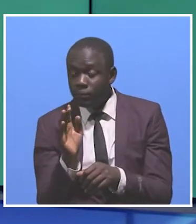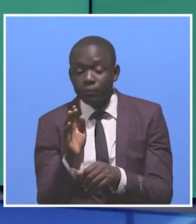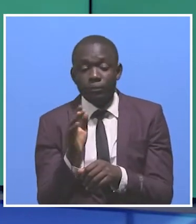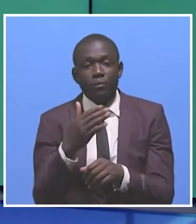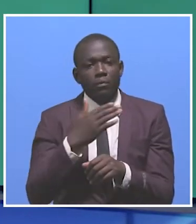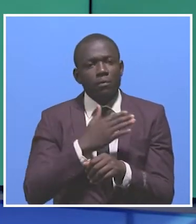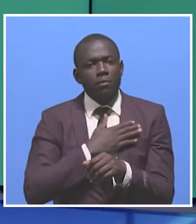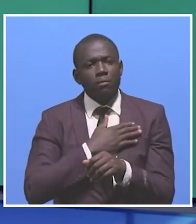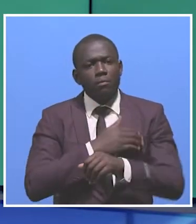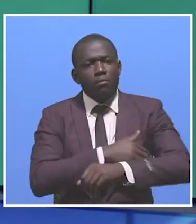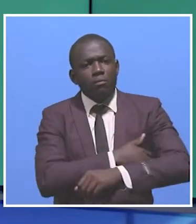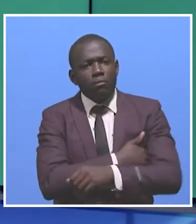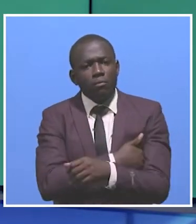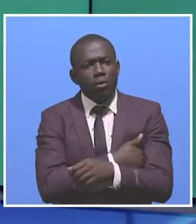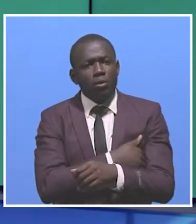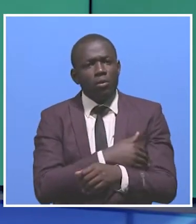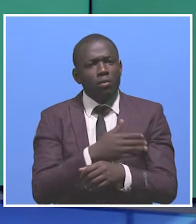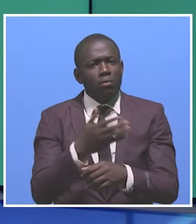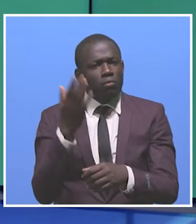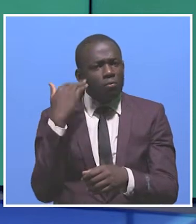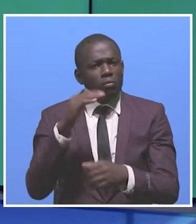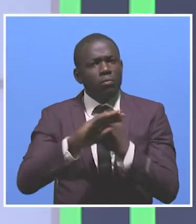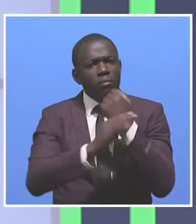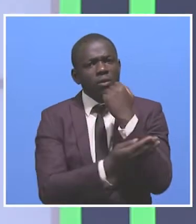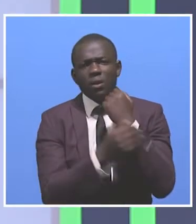My wife was pregnant 13 years ago.